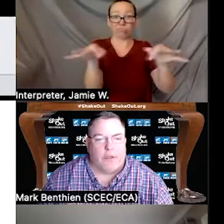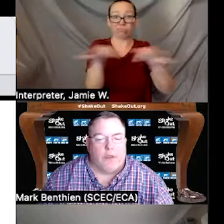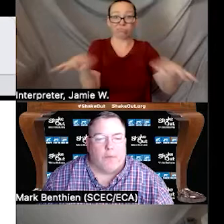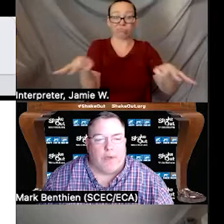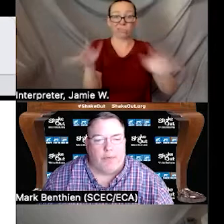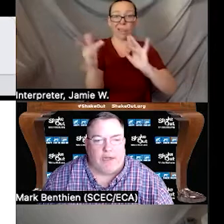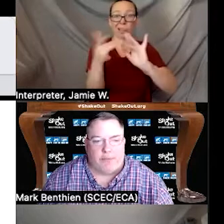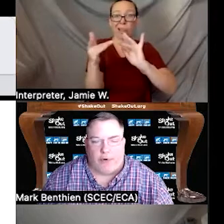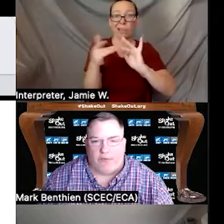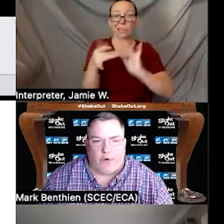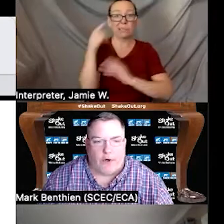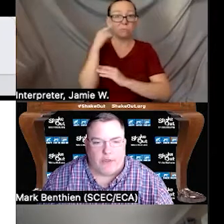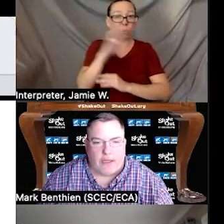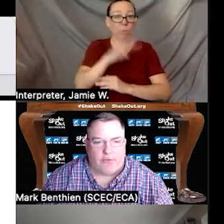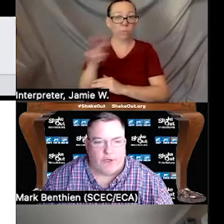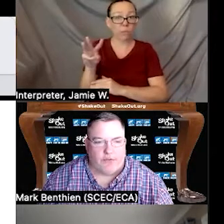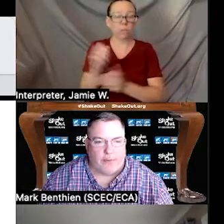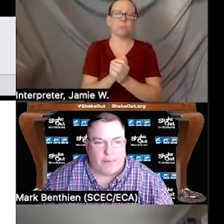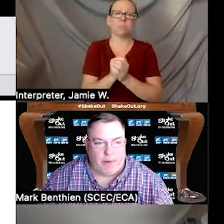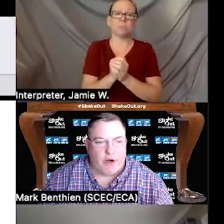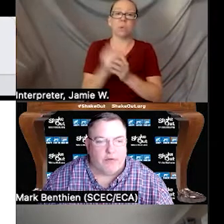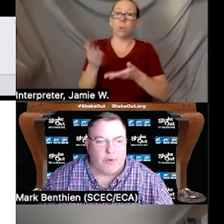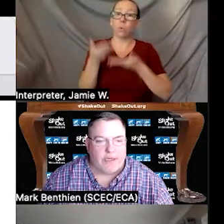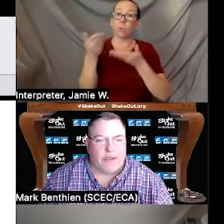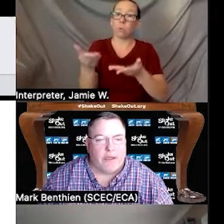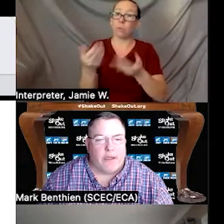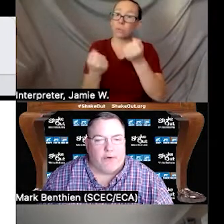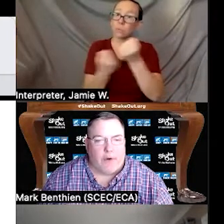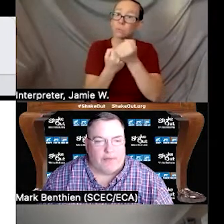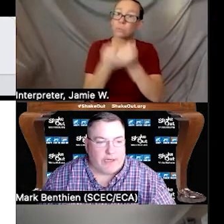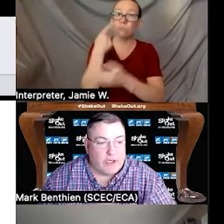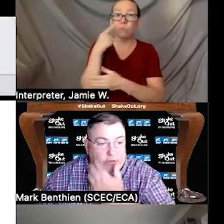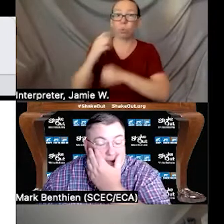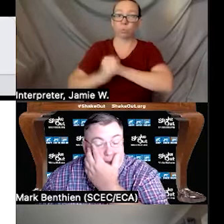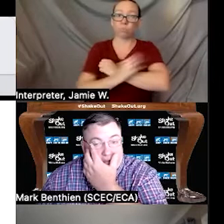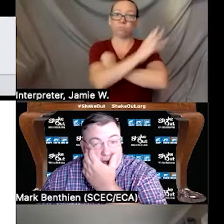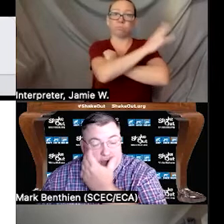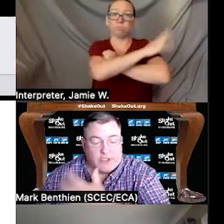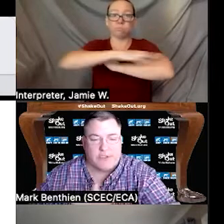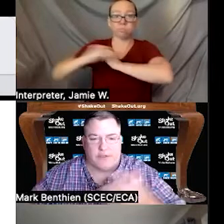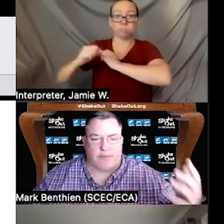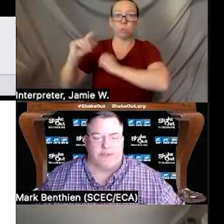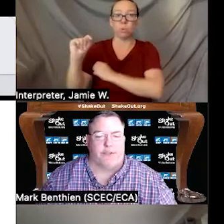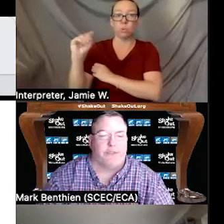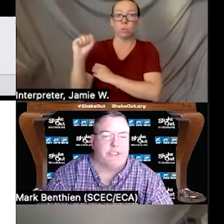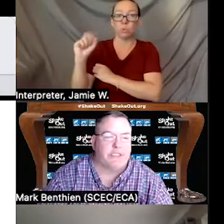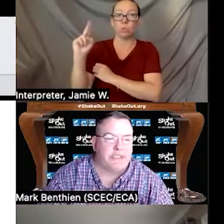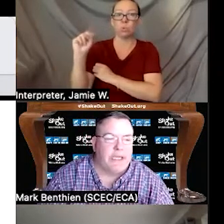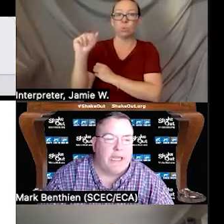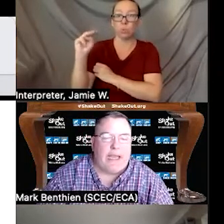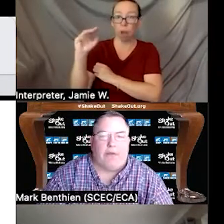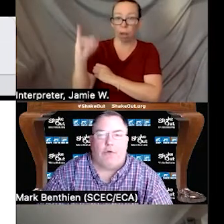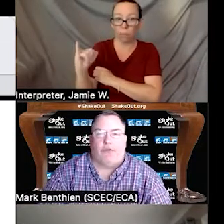terremotos.org. We provide support for California Tsunami Preparedness Week through a website called Tsunami Zone, which also supports other